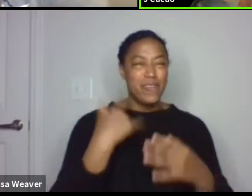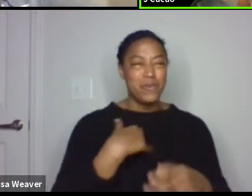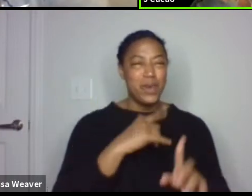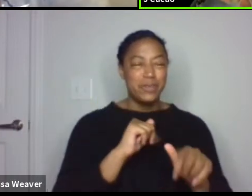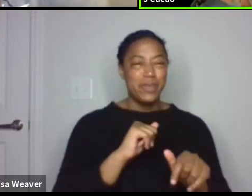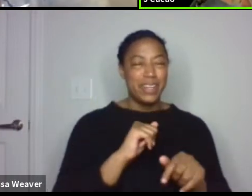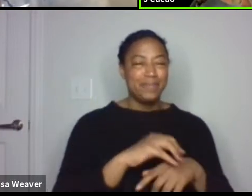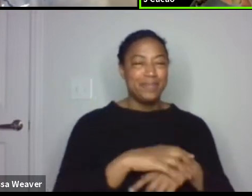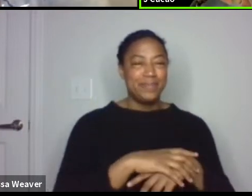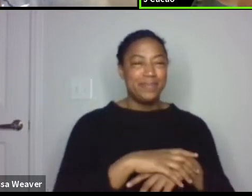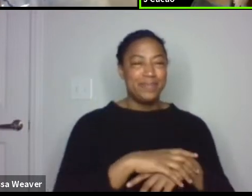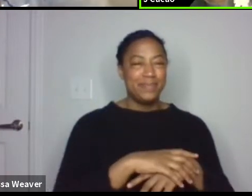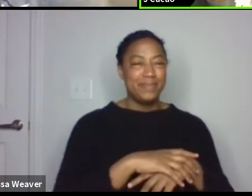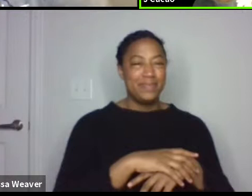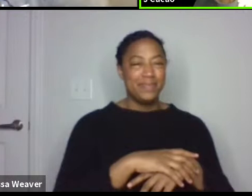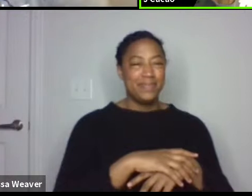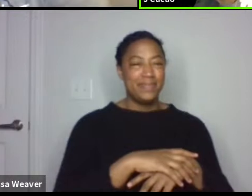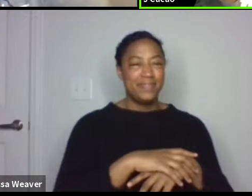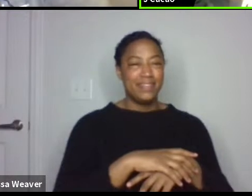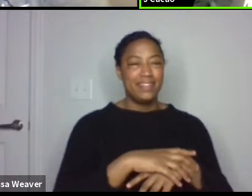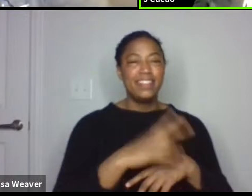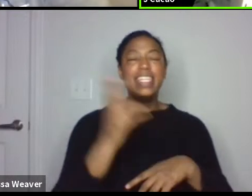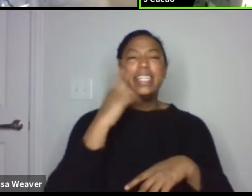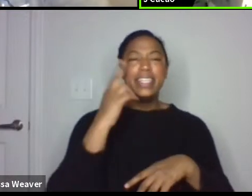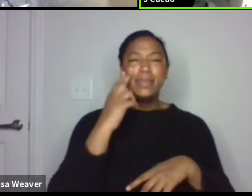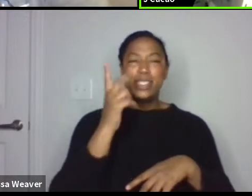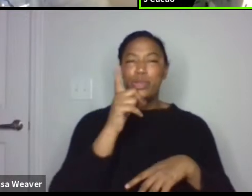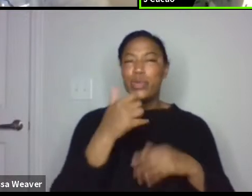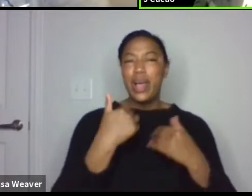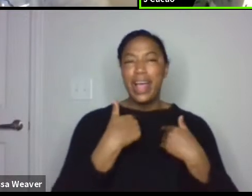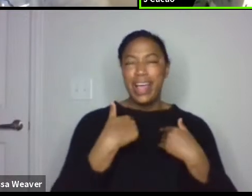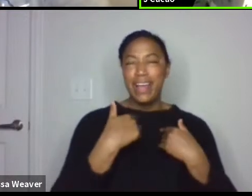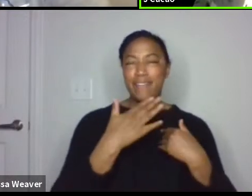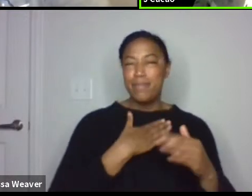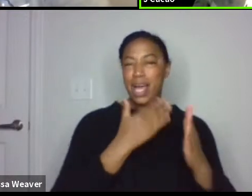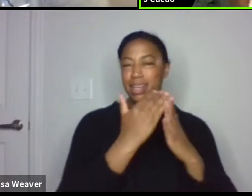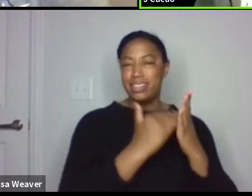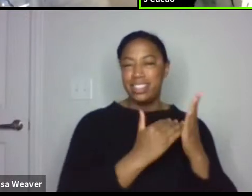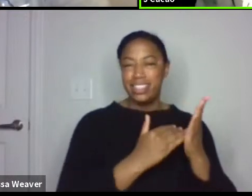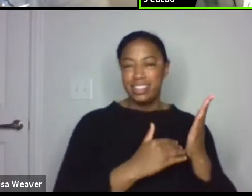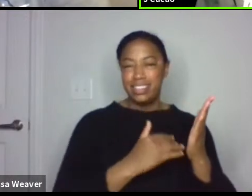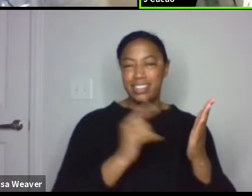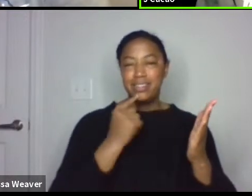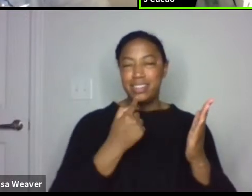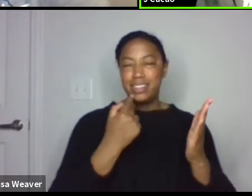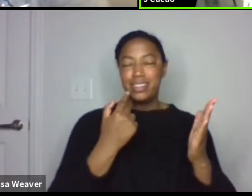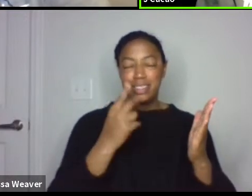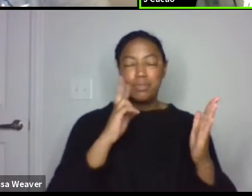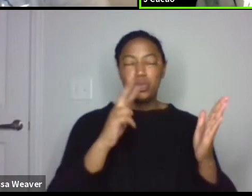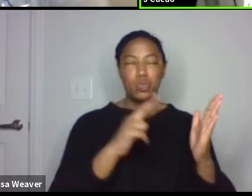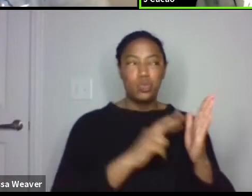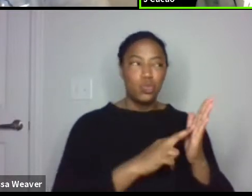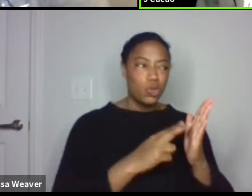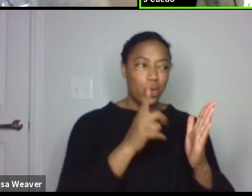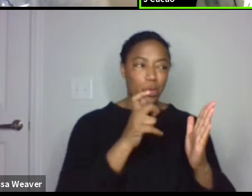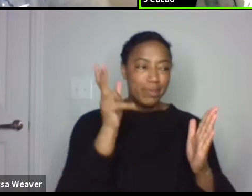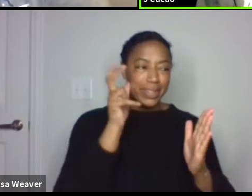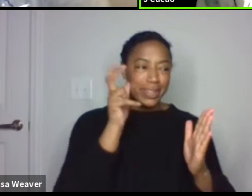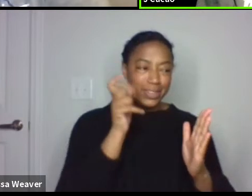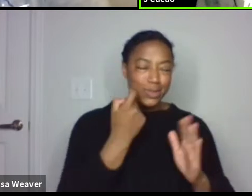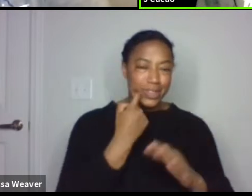Well, let me see who I got in my playlist for it. Who I've been listening to lately in my